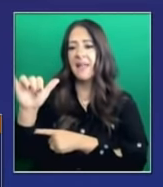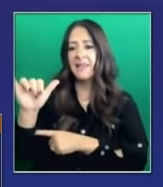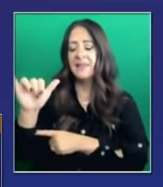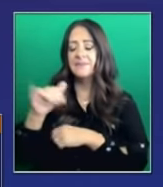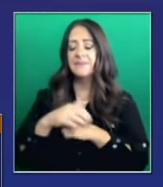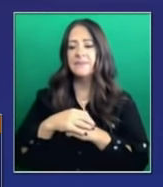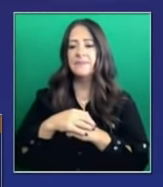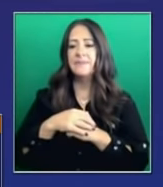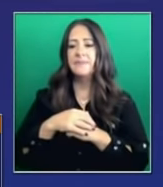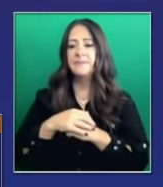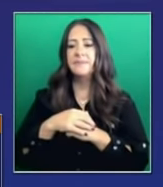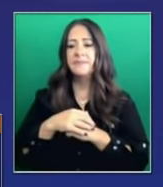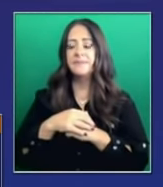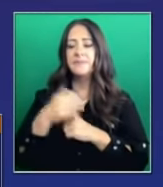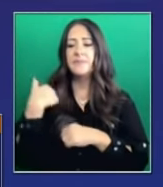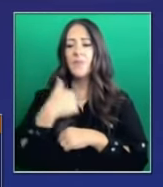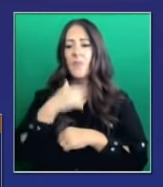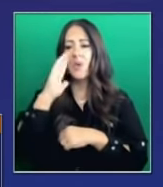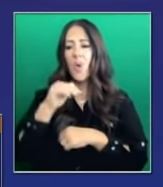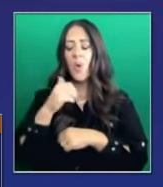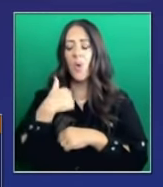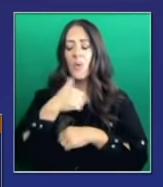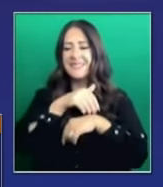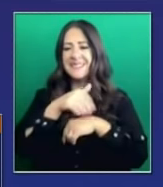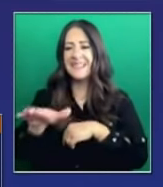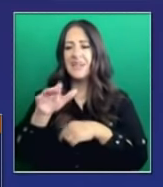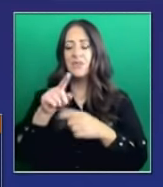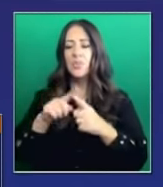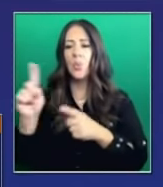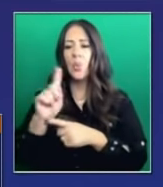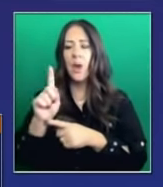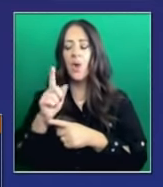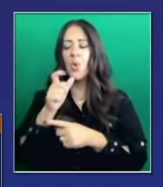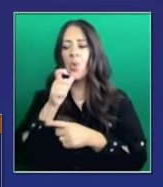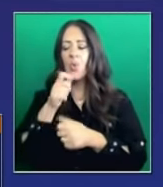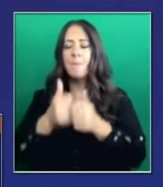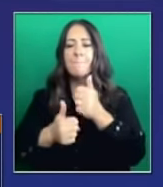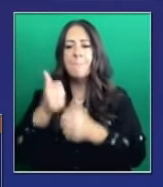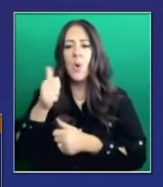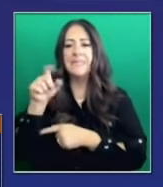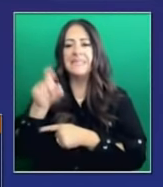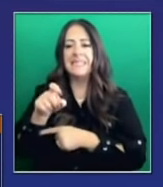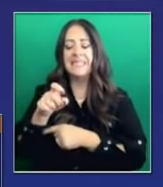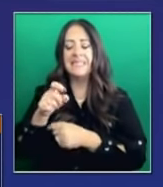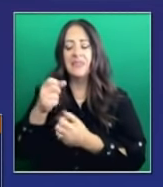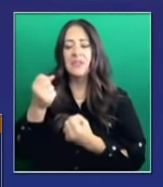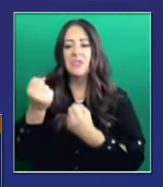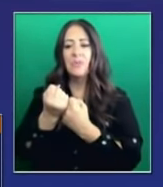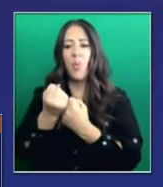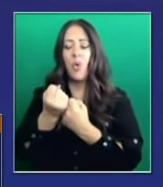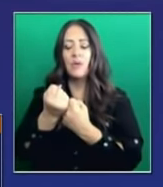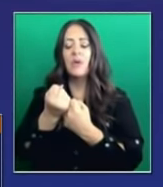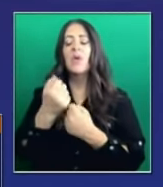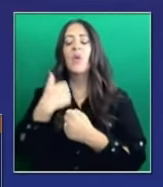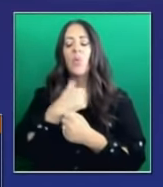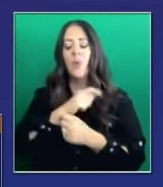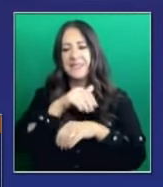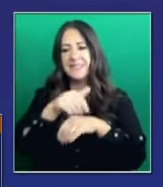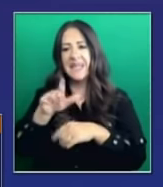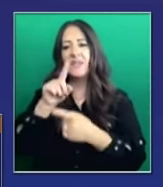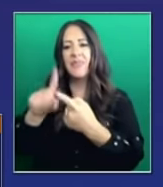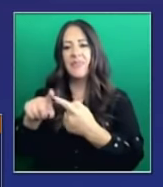in need. It's the area of the state, this region broadly defined, that's most in need. And so we are trying